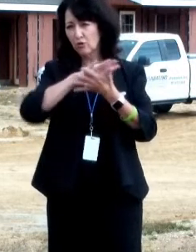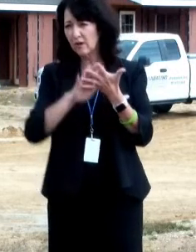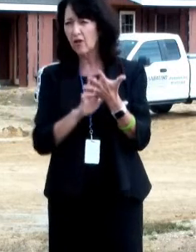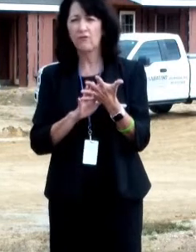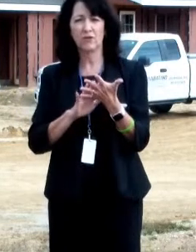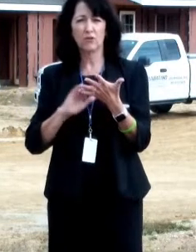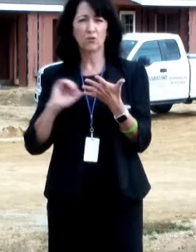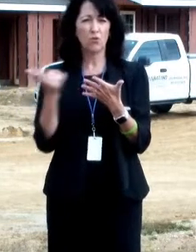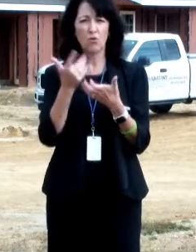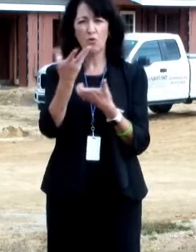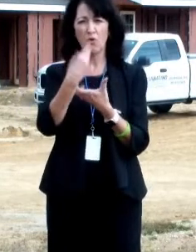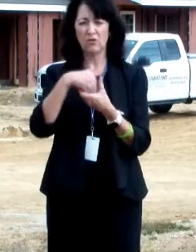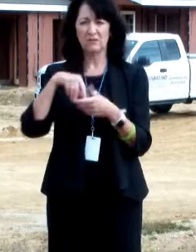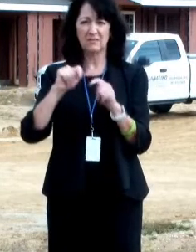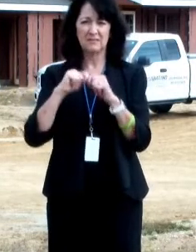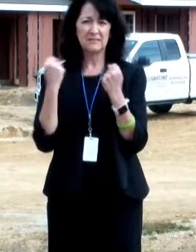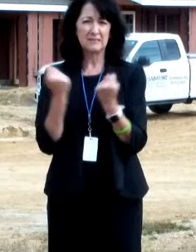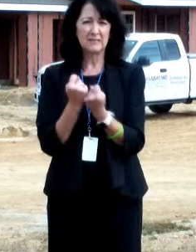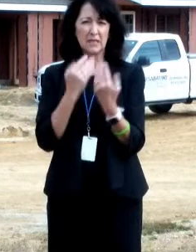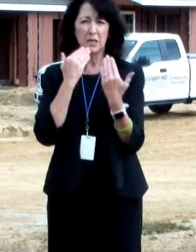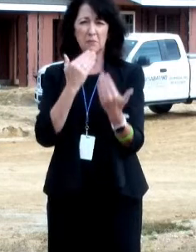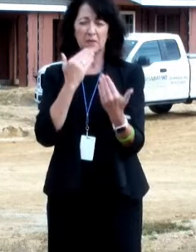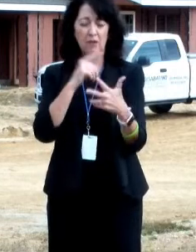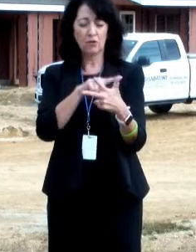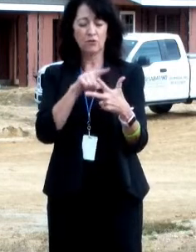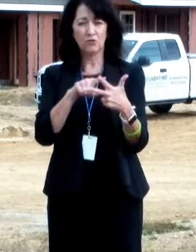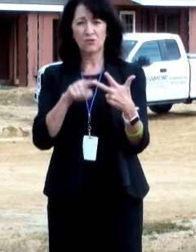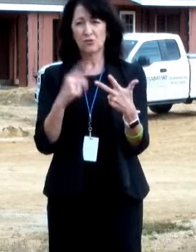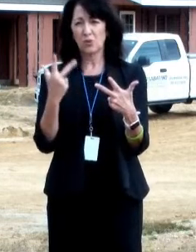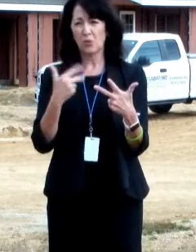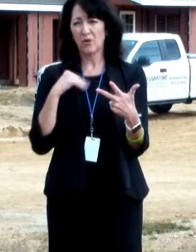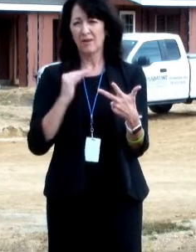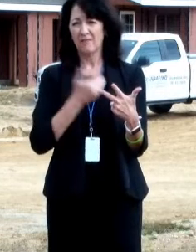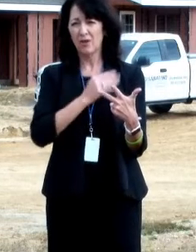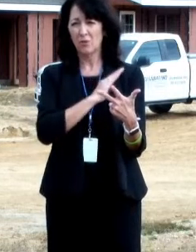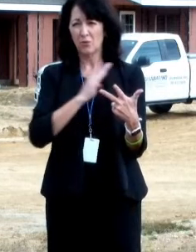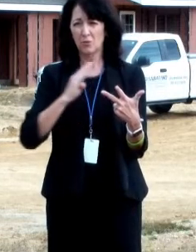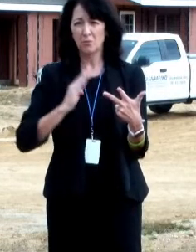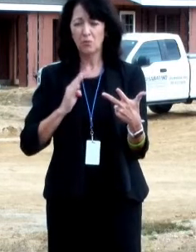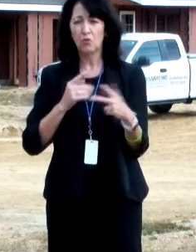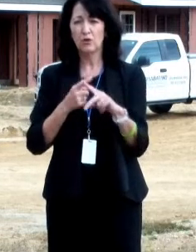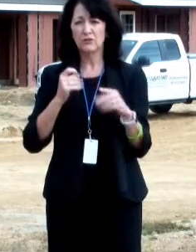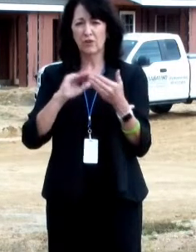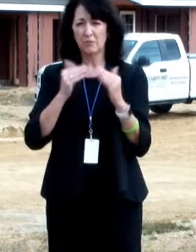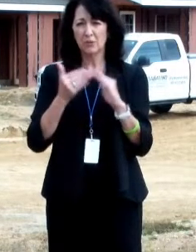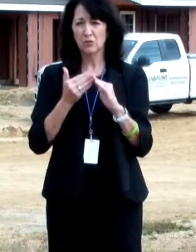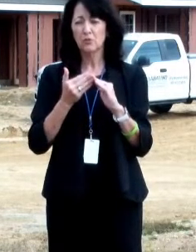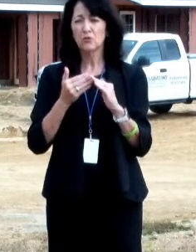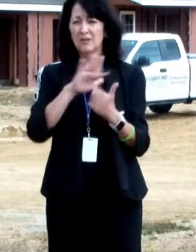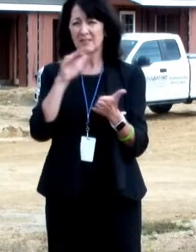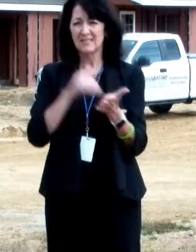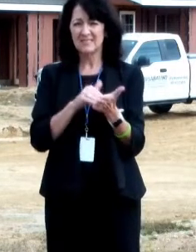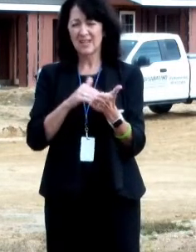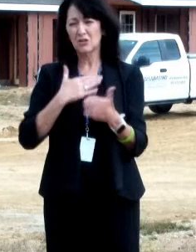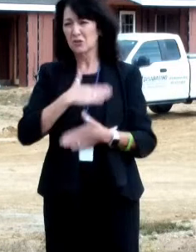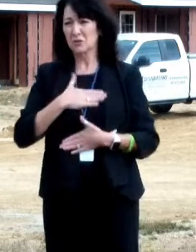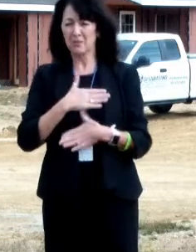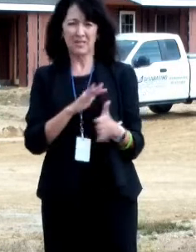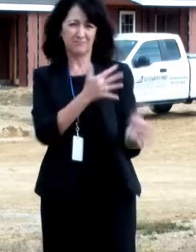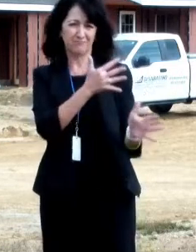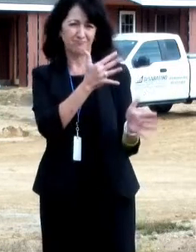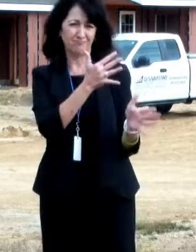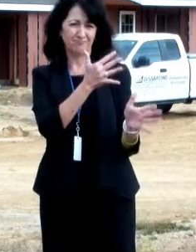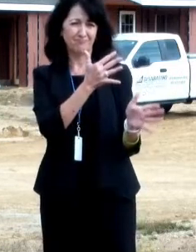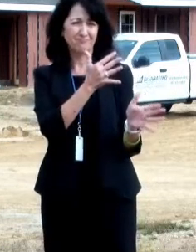team. Thank you to all 3 of my boards, the Warehouse, Reach Riverside, and Kingswood Community Center. Can you please give them a round of applause?